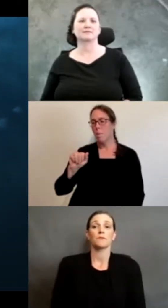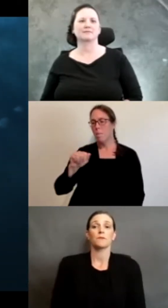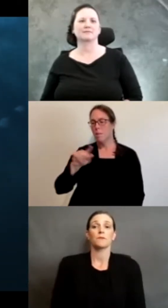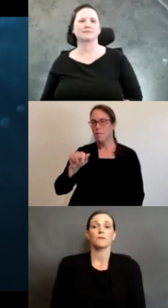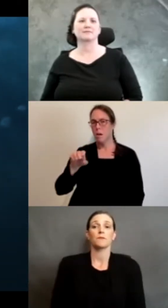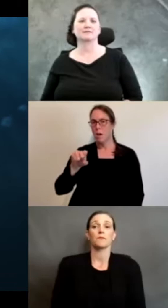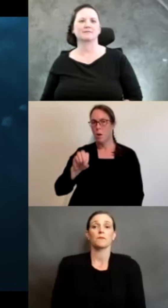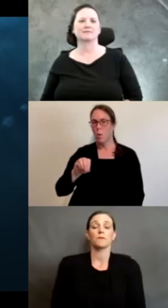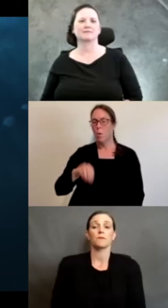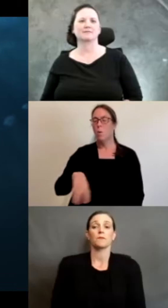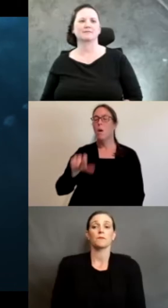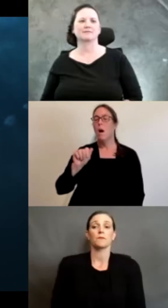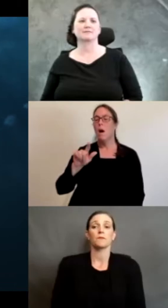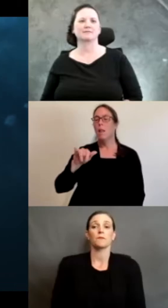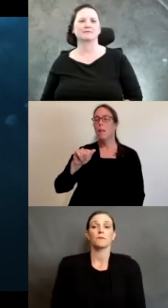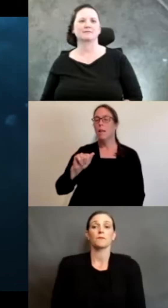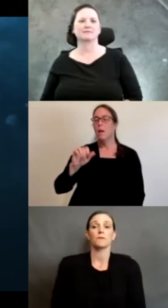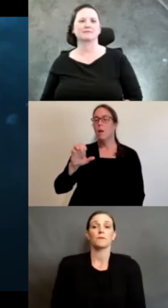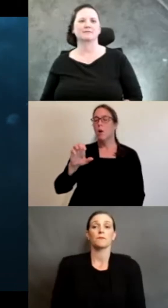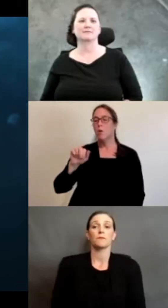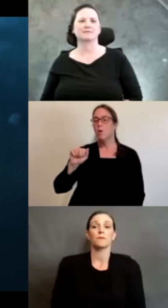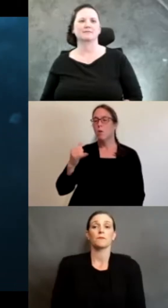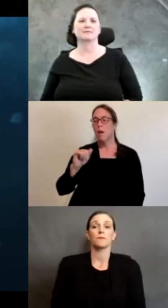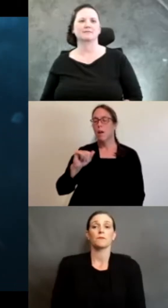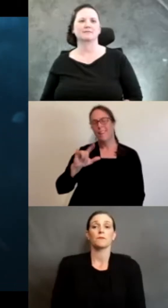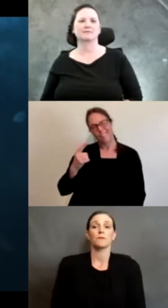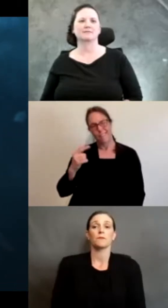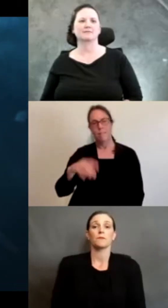Deasia Deckard, Mike Folk,